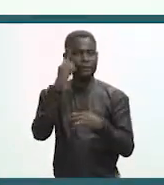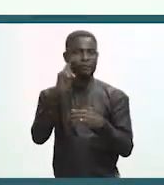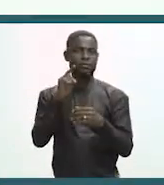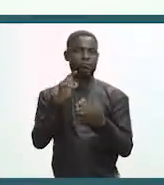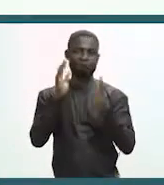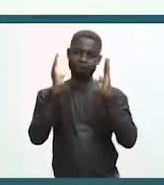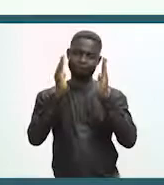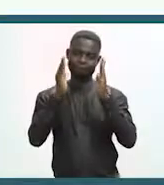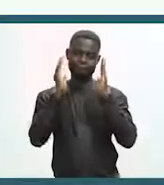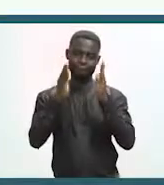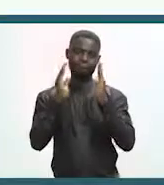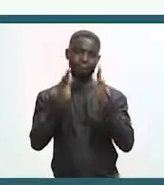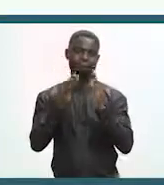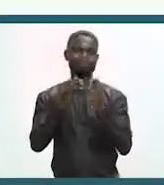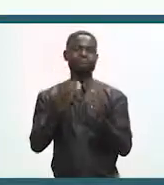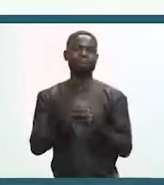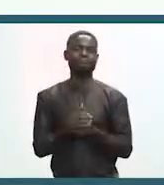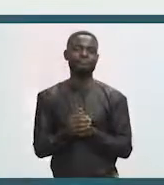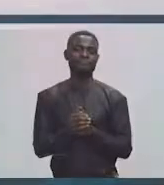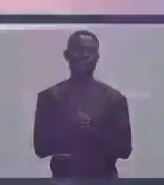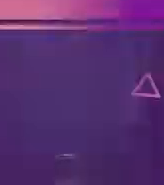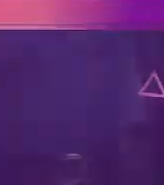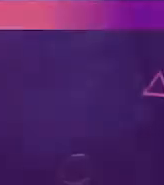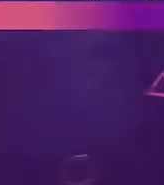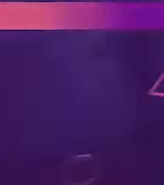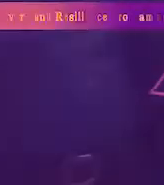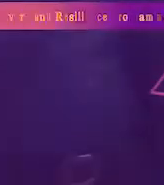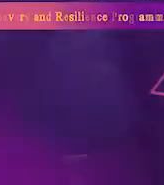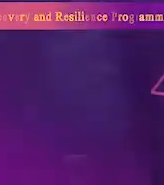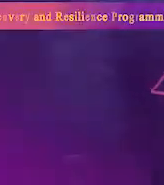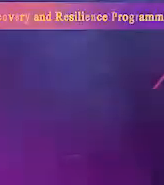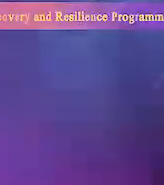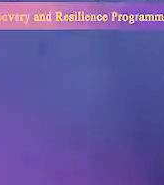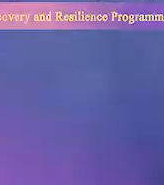your active participation.